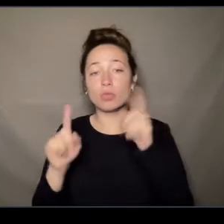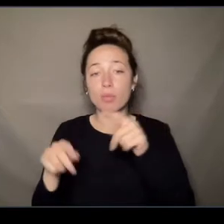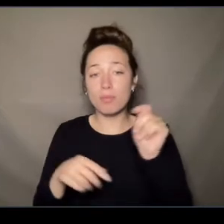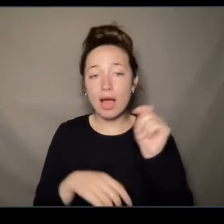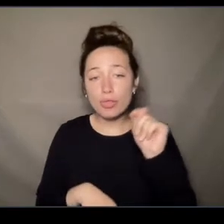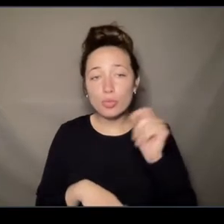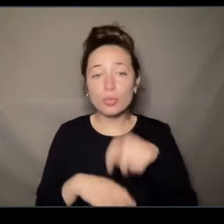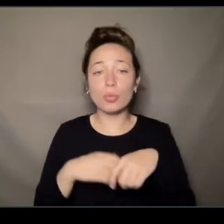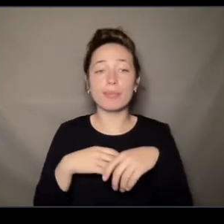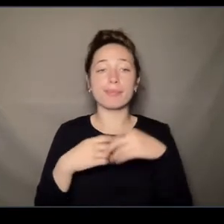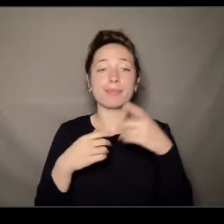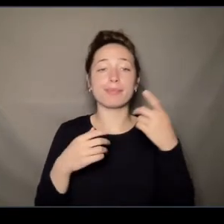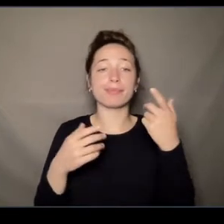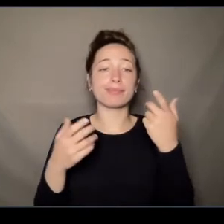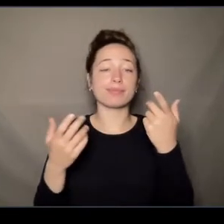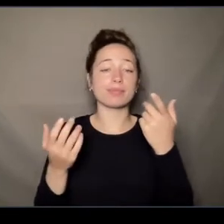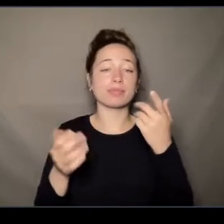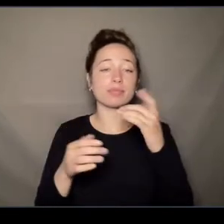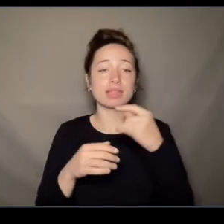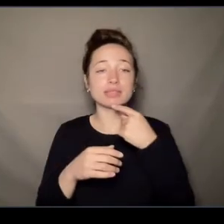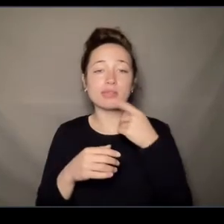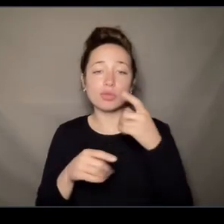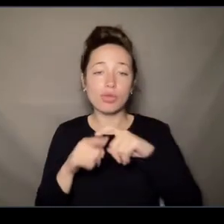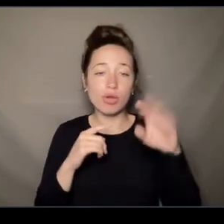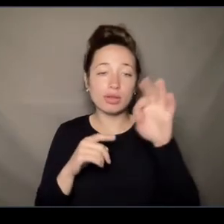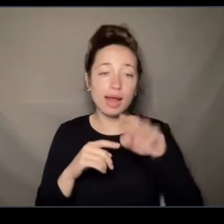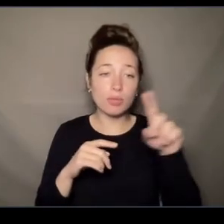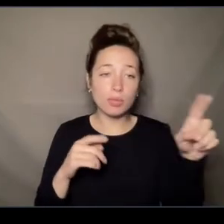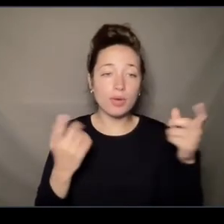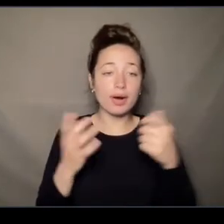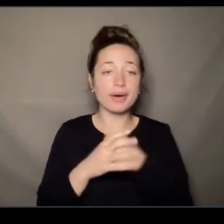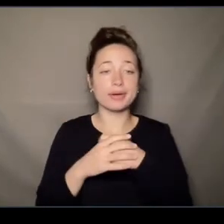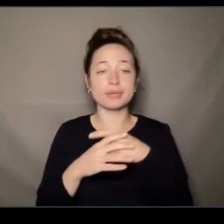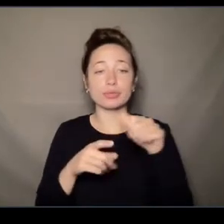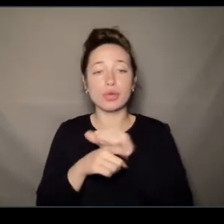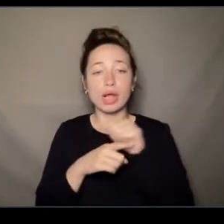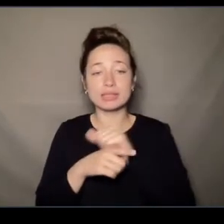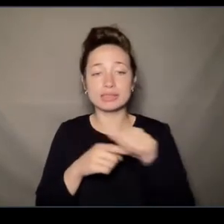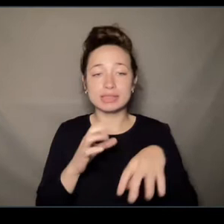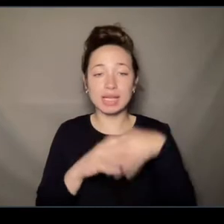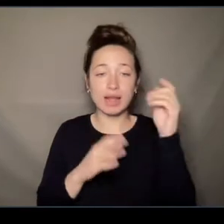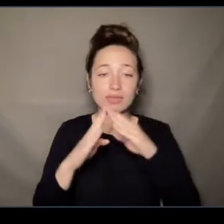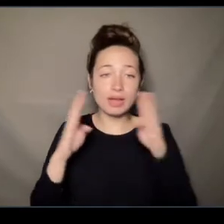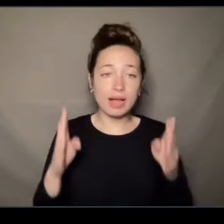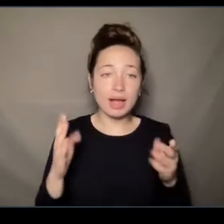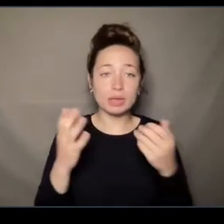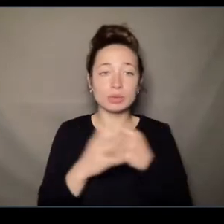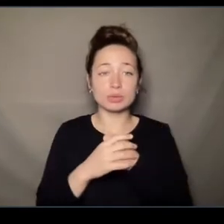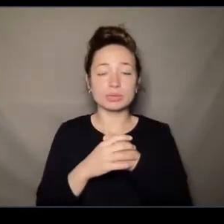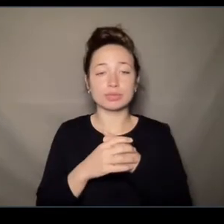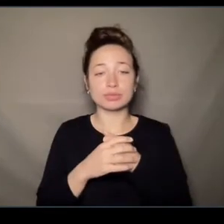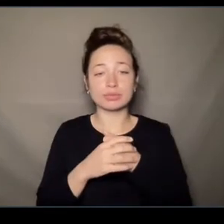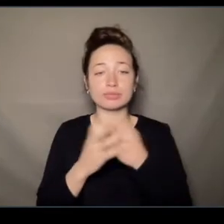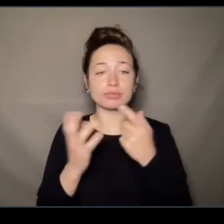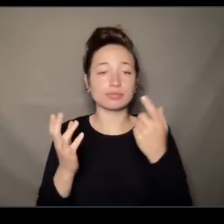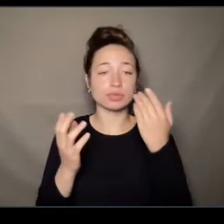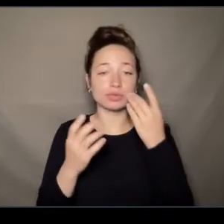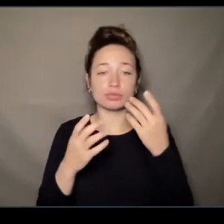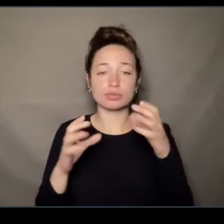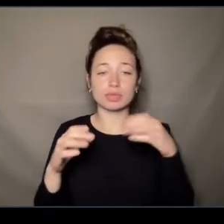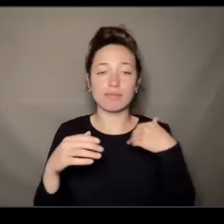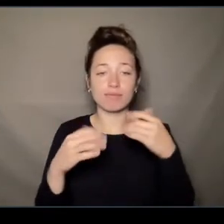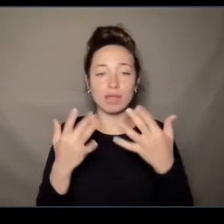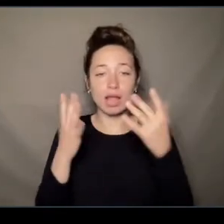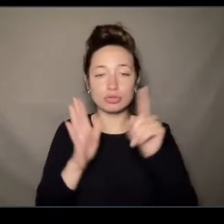or, Correct. And again, they're saying call 911 and practice getting out of your house. Well, I was just talking about doing